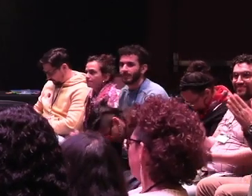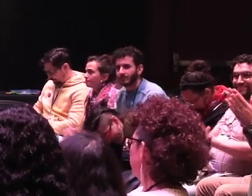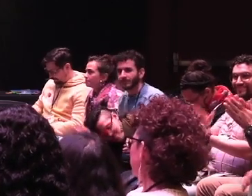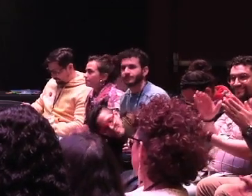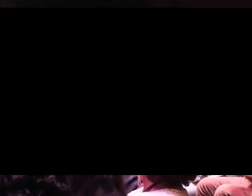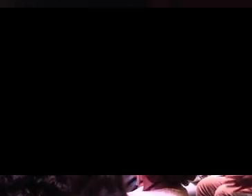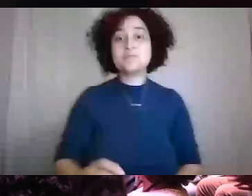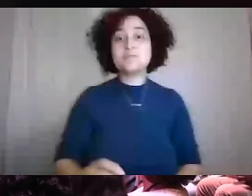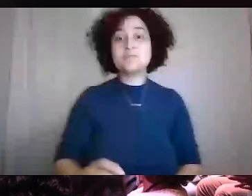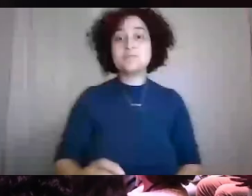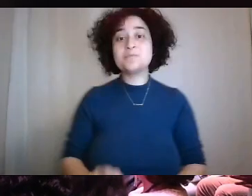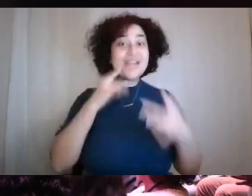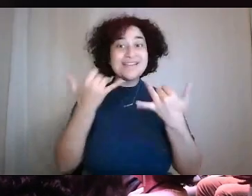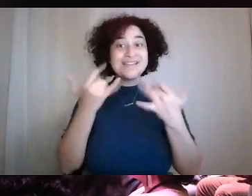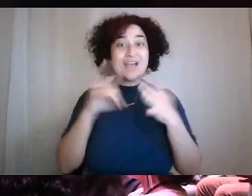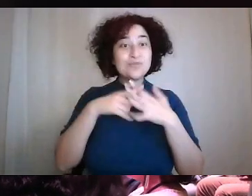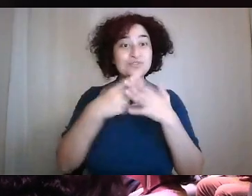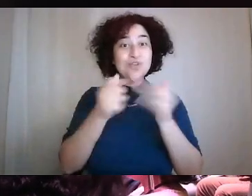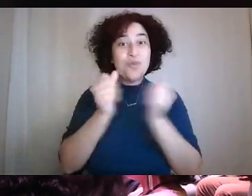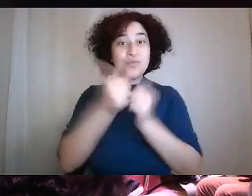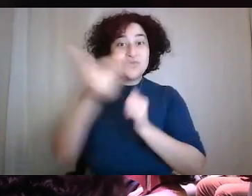everyone. Yeah.